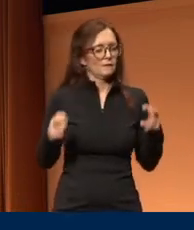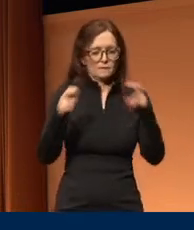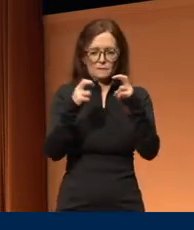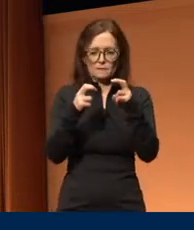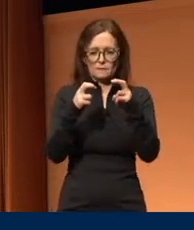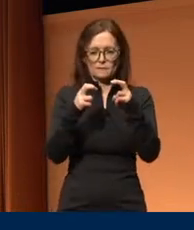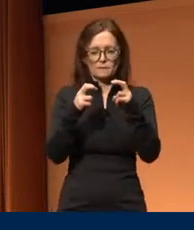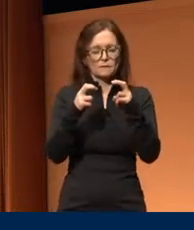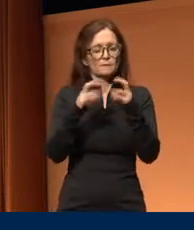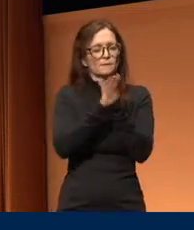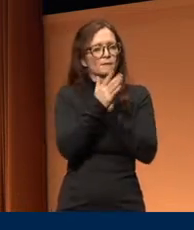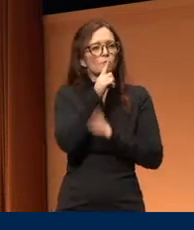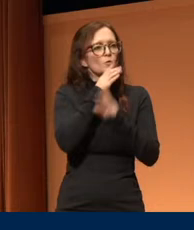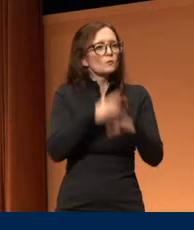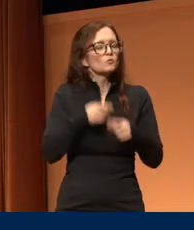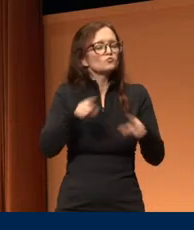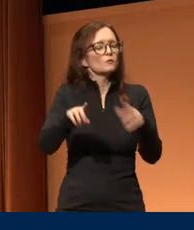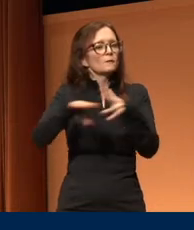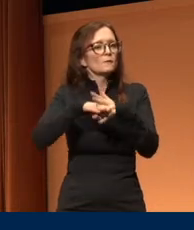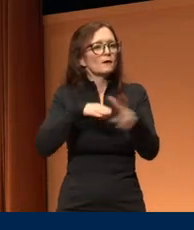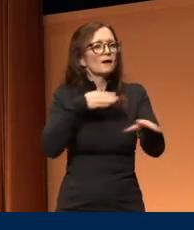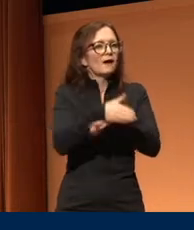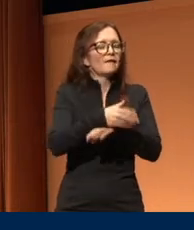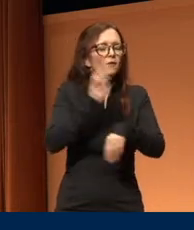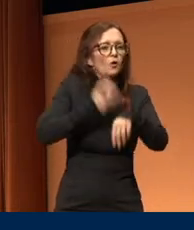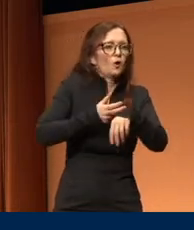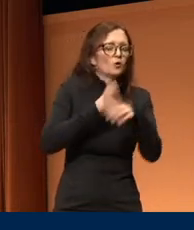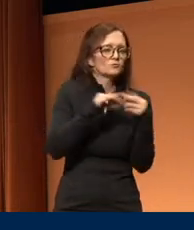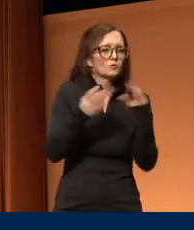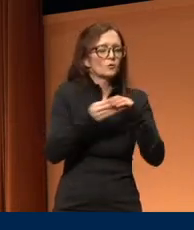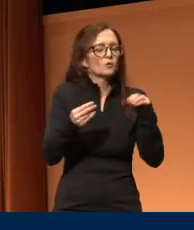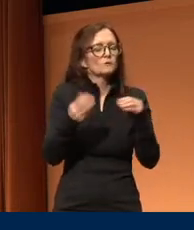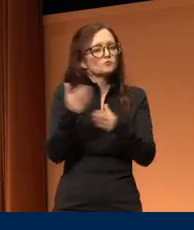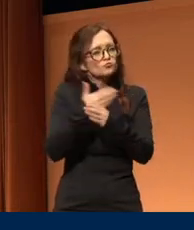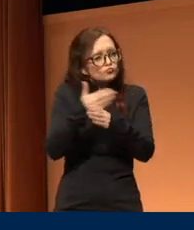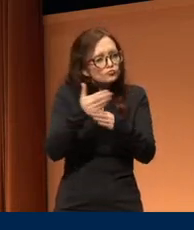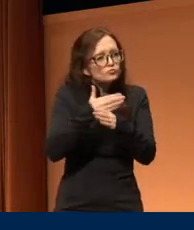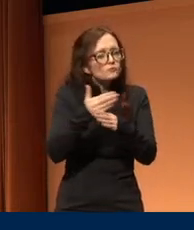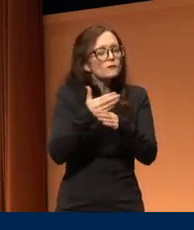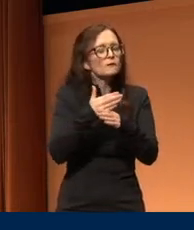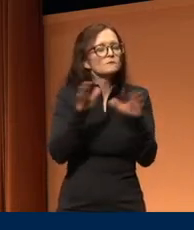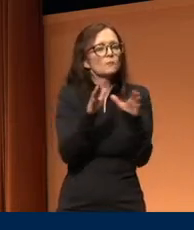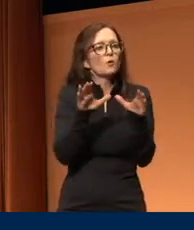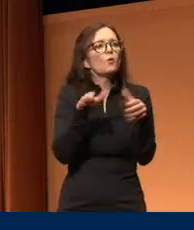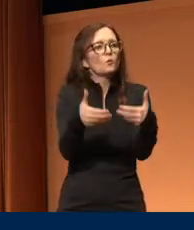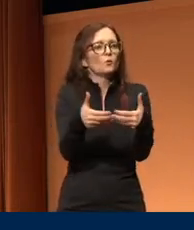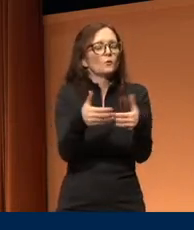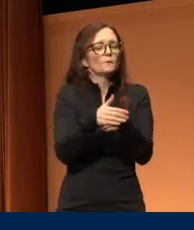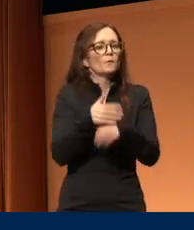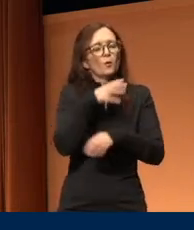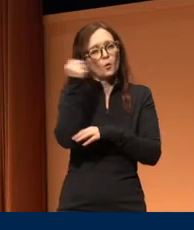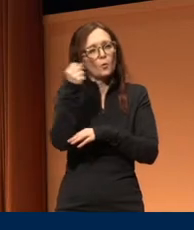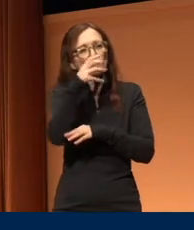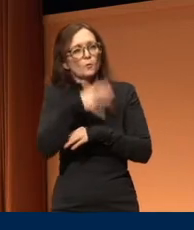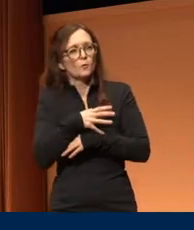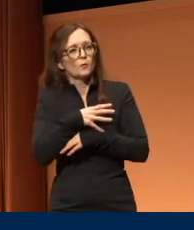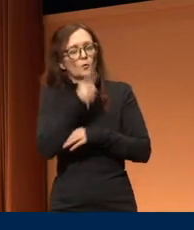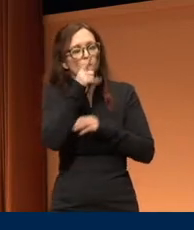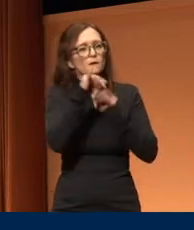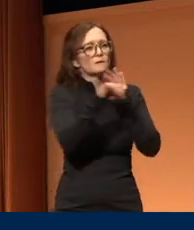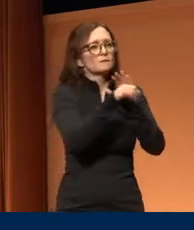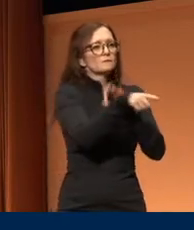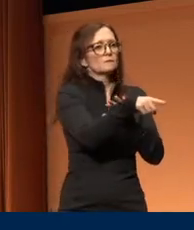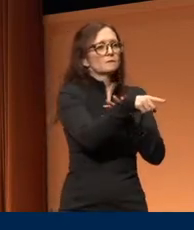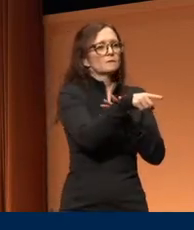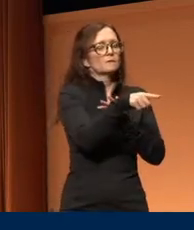a younger one looking quiet during the break after a difficult story had been shared in their small working group. The older woman, who identified